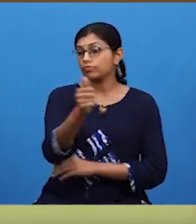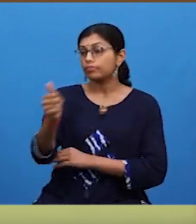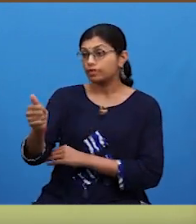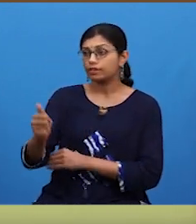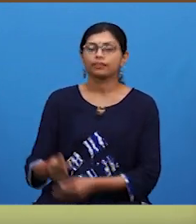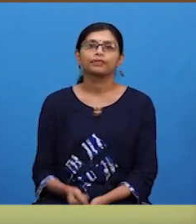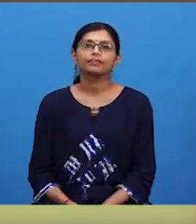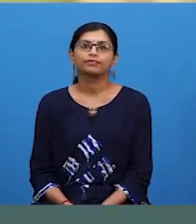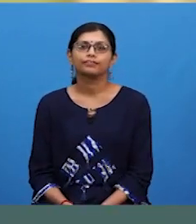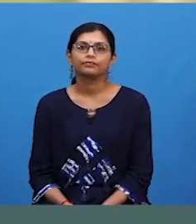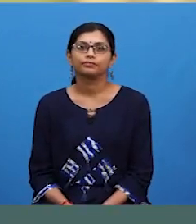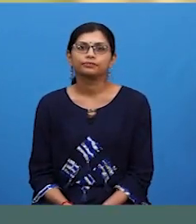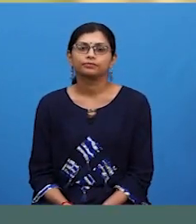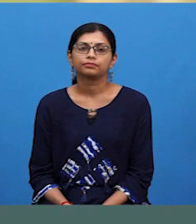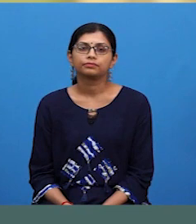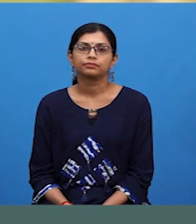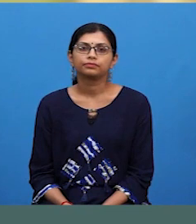trying.